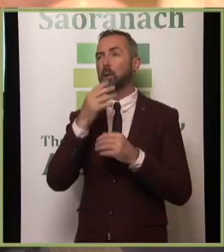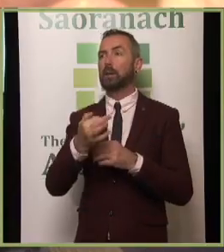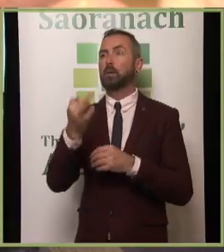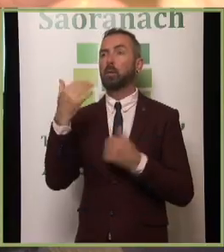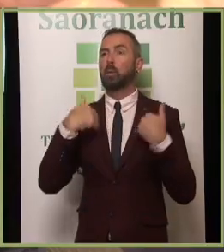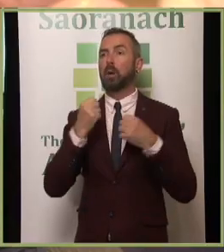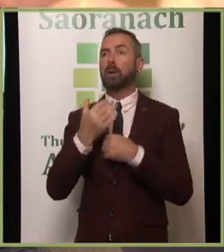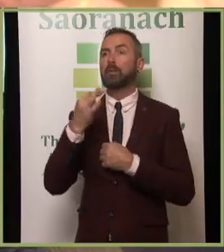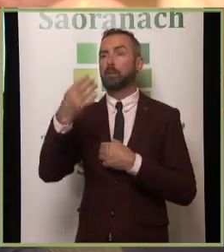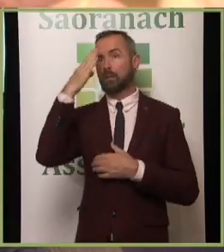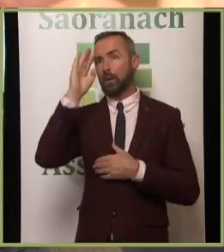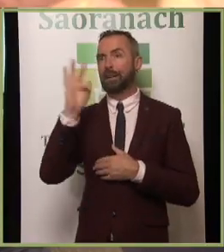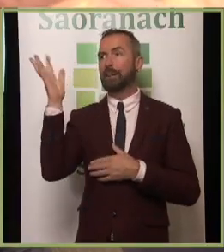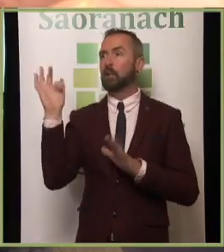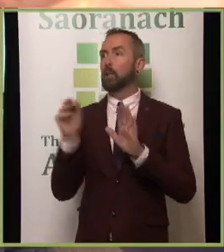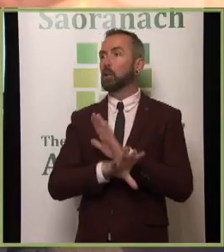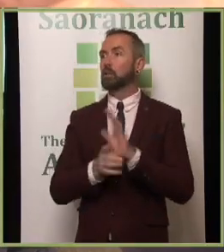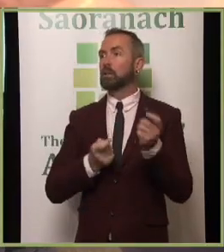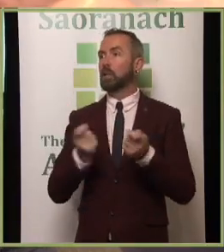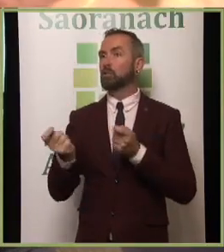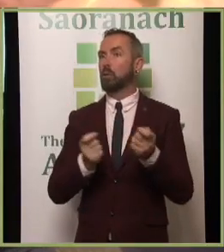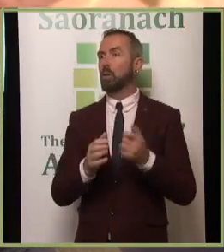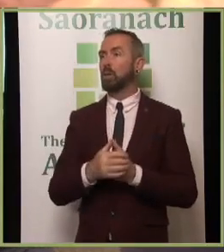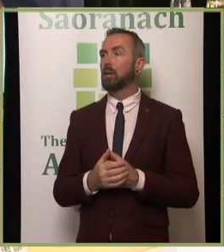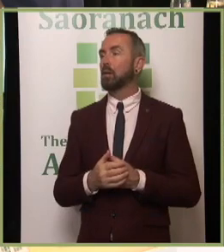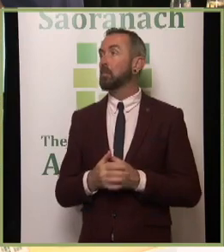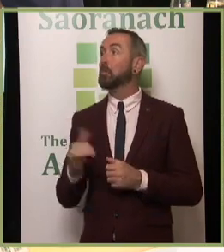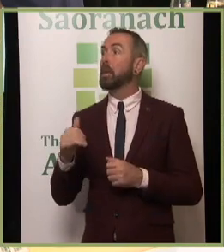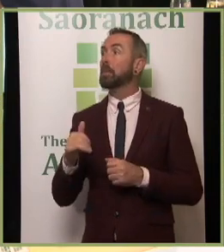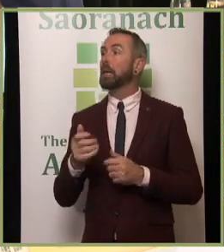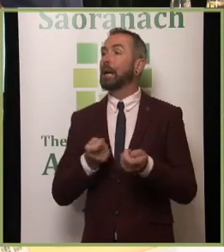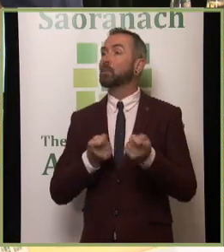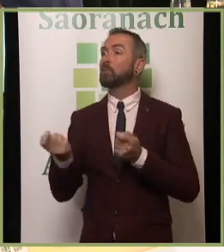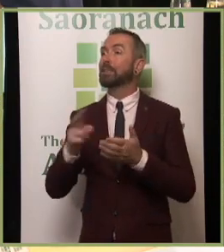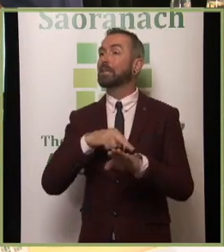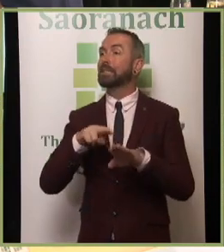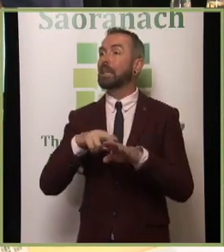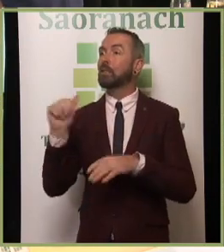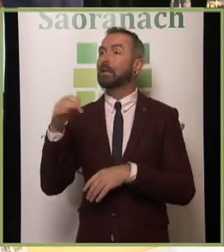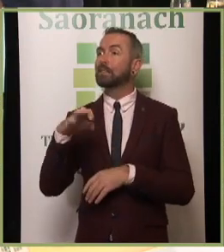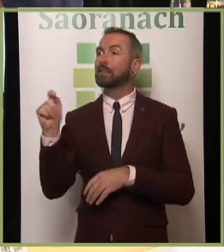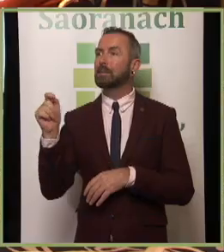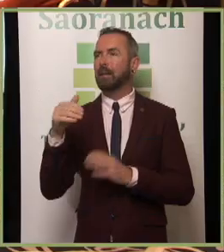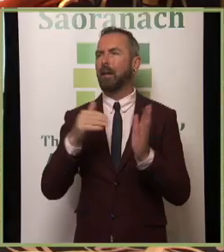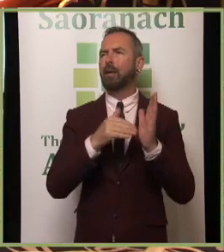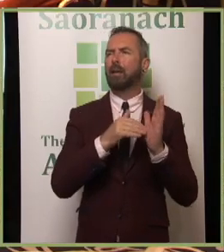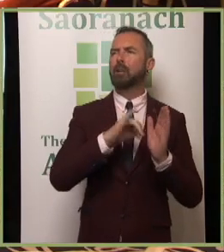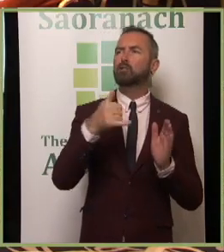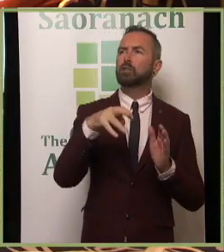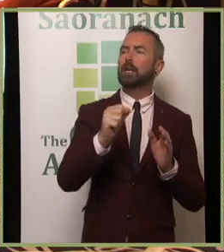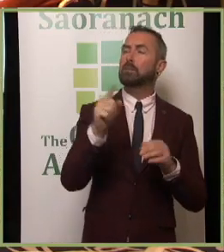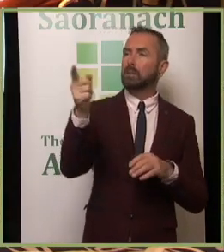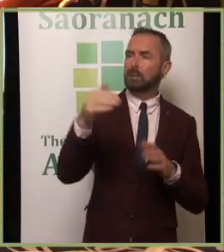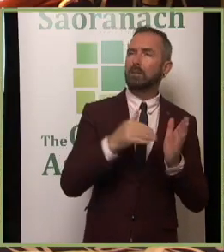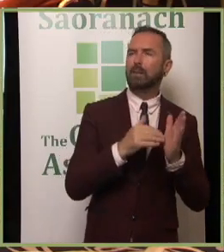lose control of it. As a strategic national asset? Yeah. Is that okay? Yeah. Thank you, Jenny. Okay, James? Yeah, that won't prevent what's